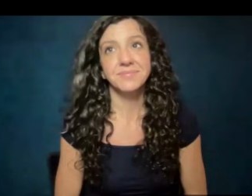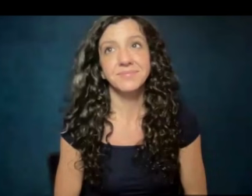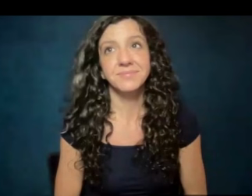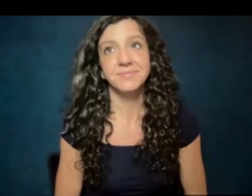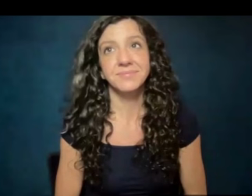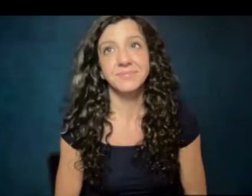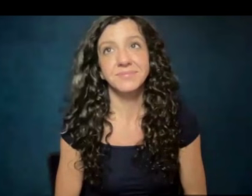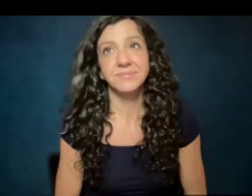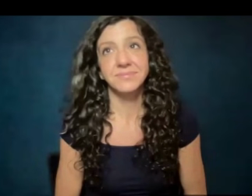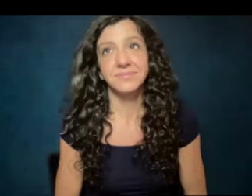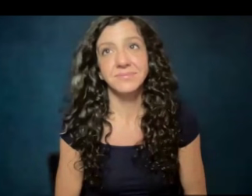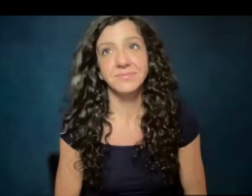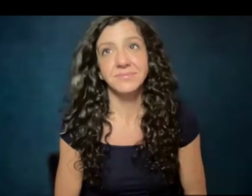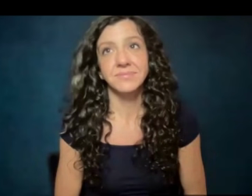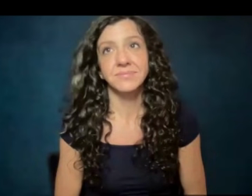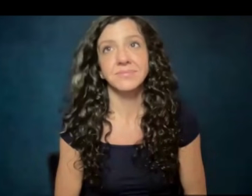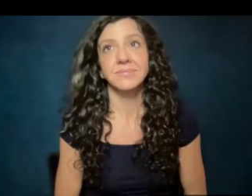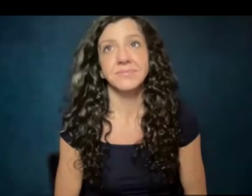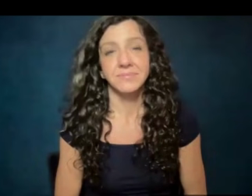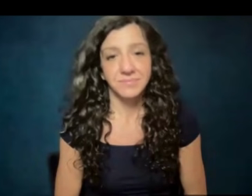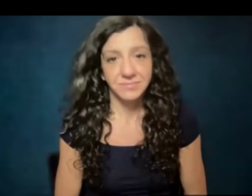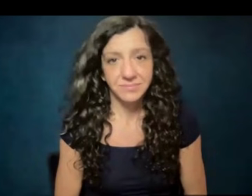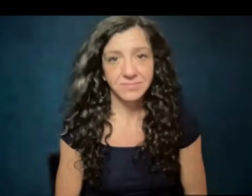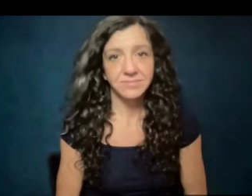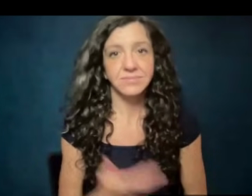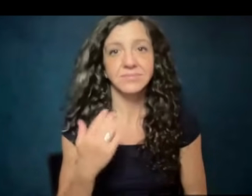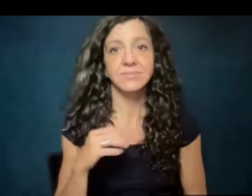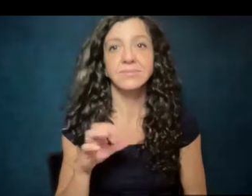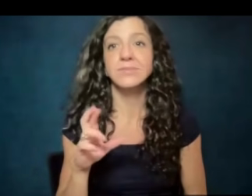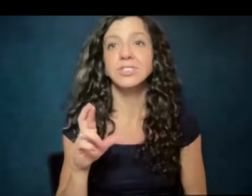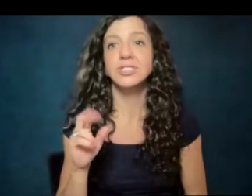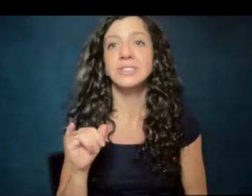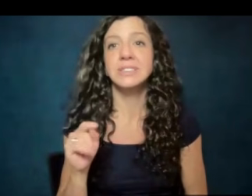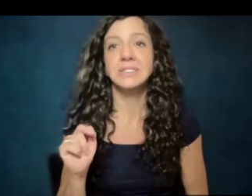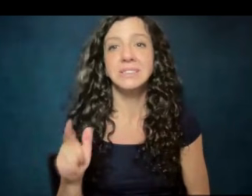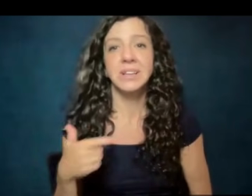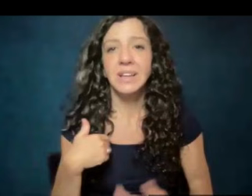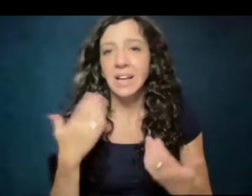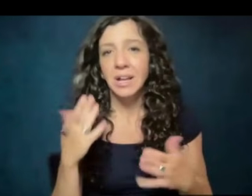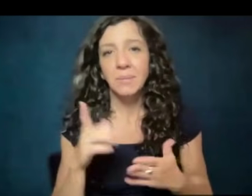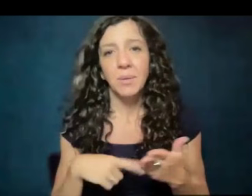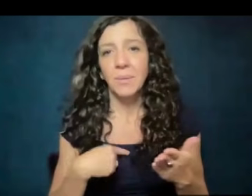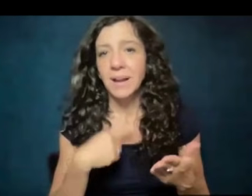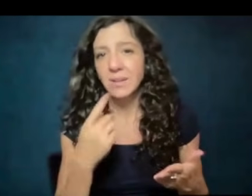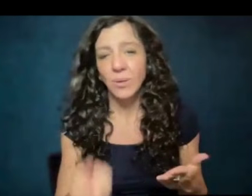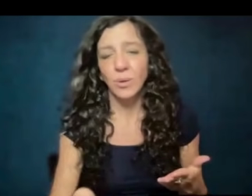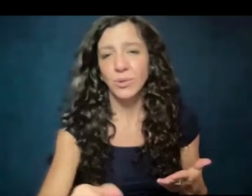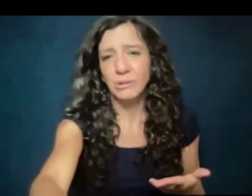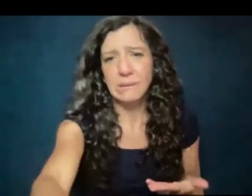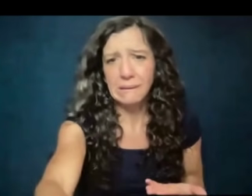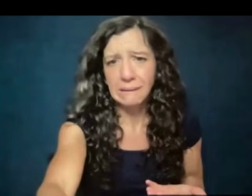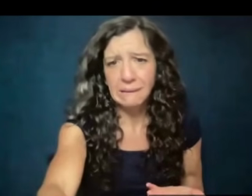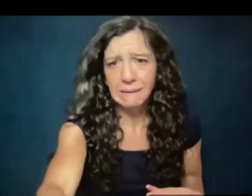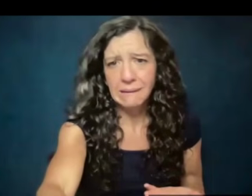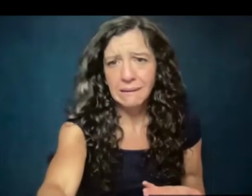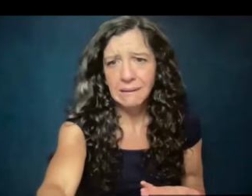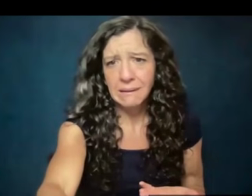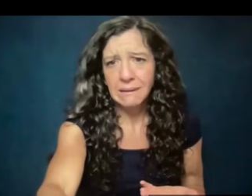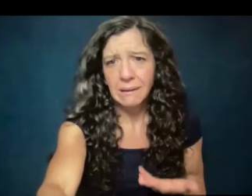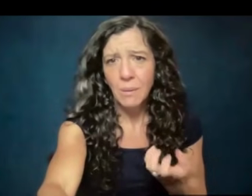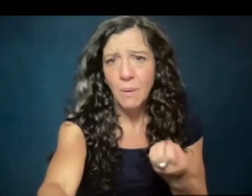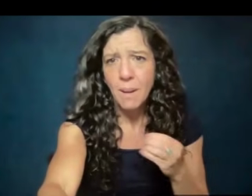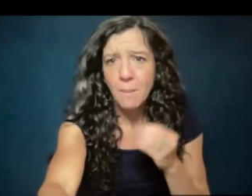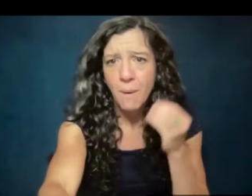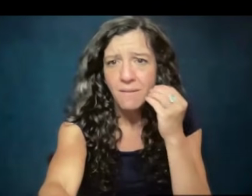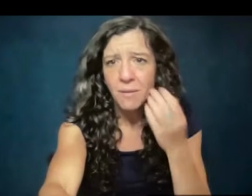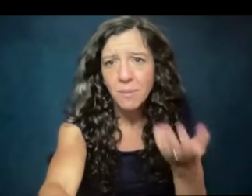All right, Crystal, I don't remember what I said to you. So if you want contact information, please